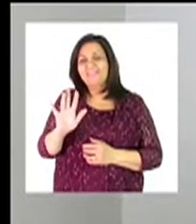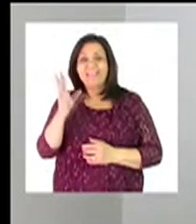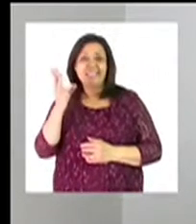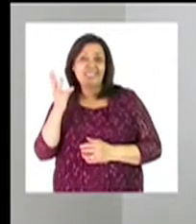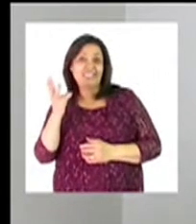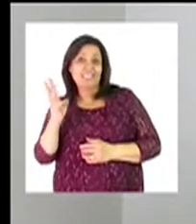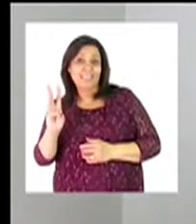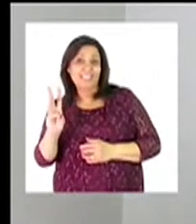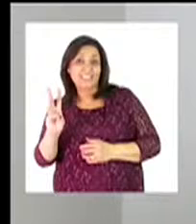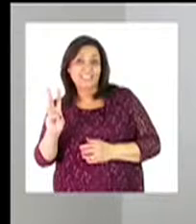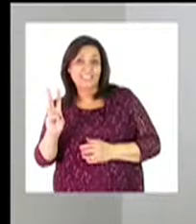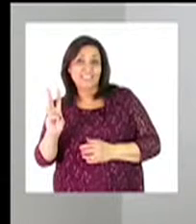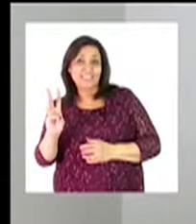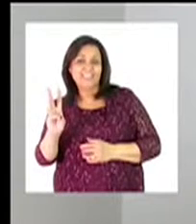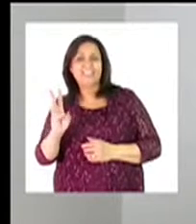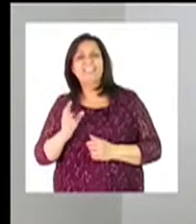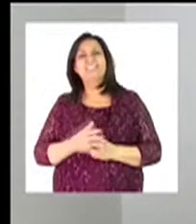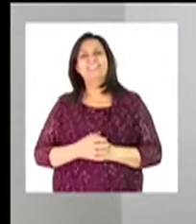5,